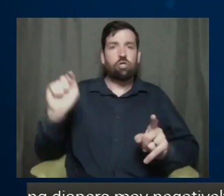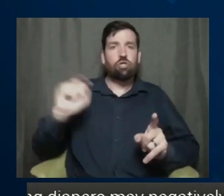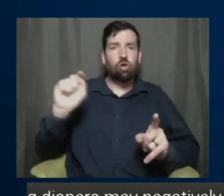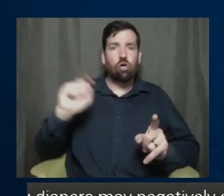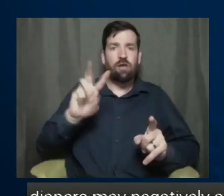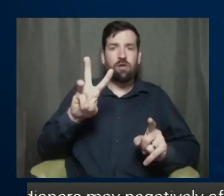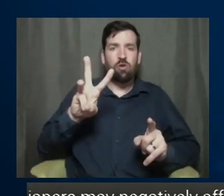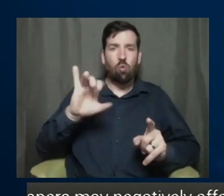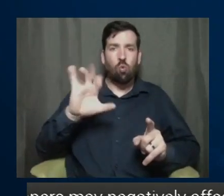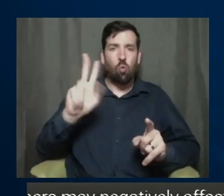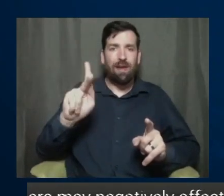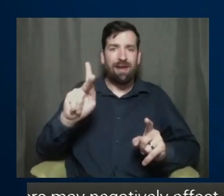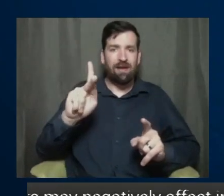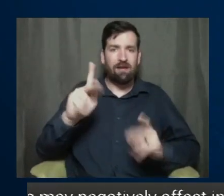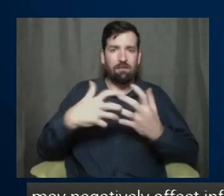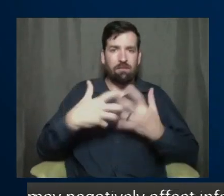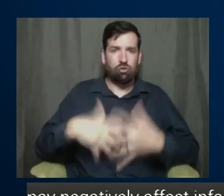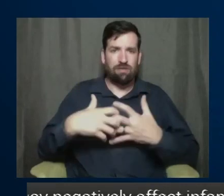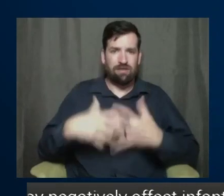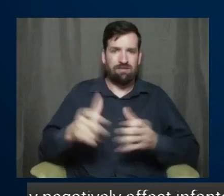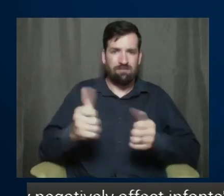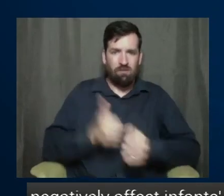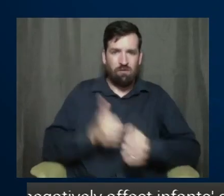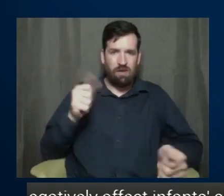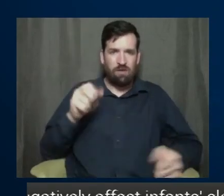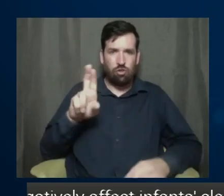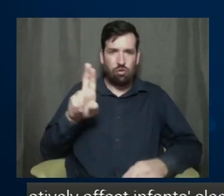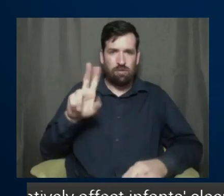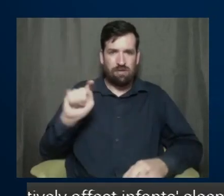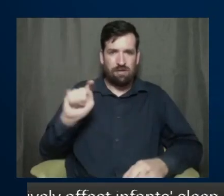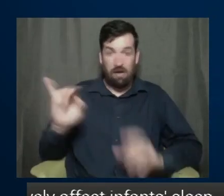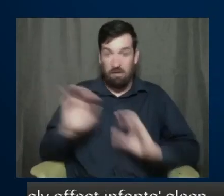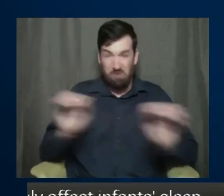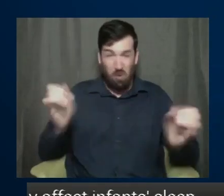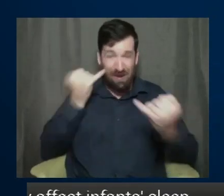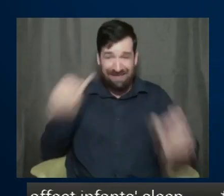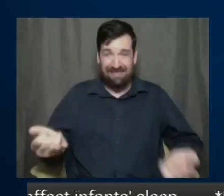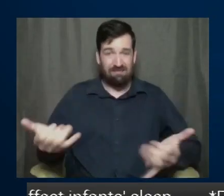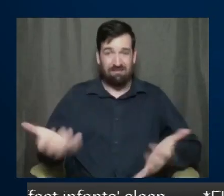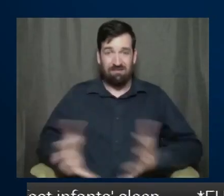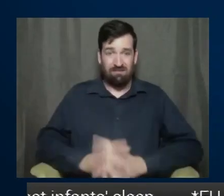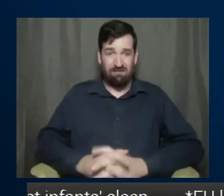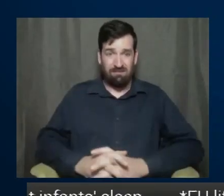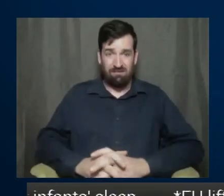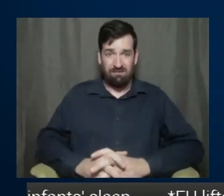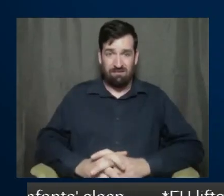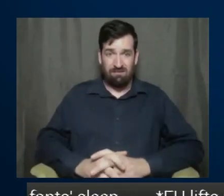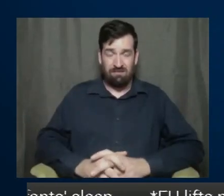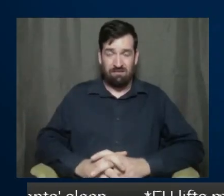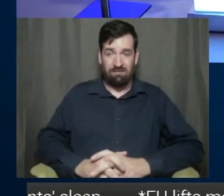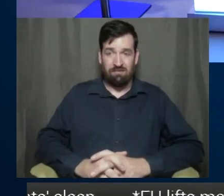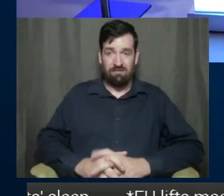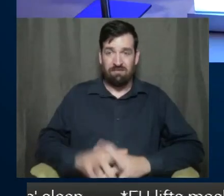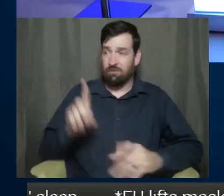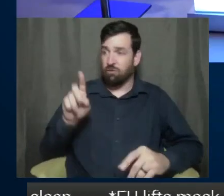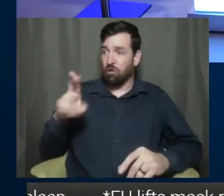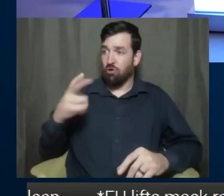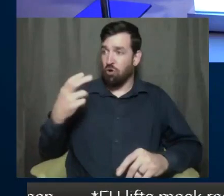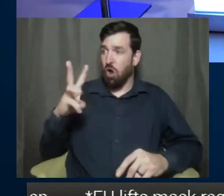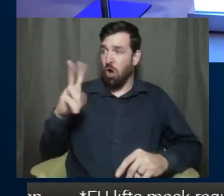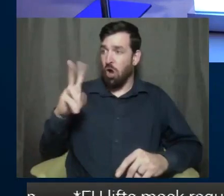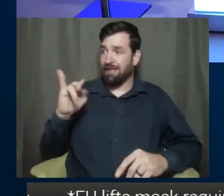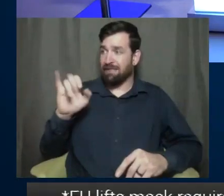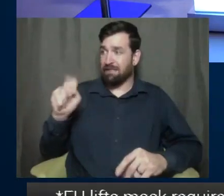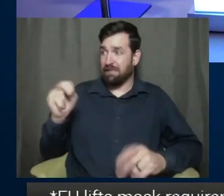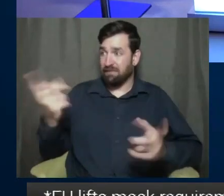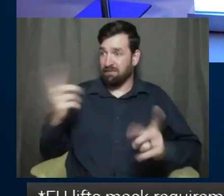prevent UTI? No clue what that is. Who wants to grab that? Dr. Hawkinson is shaking his head, so maybe he knows something about it. Do you